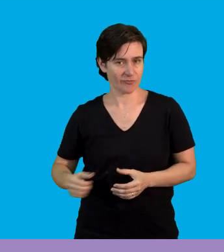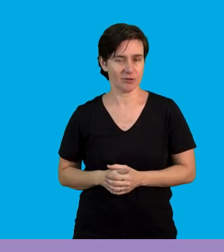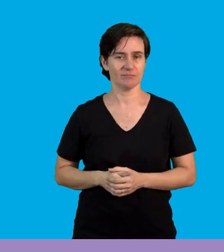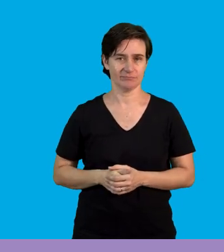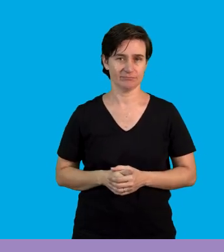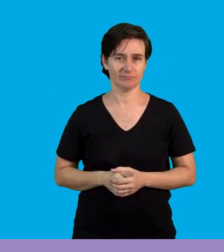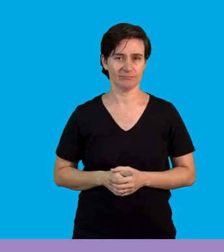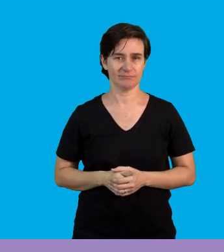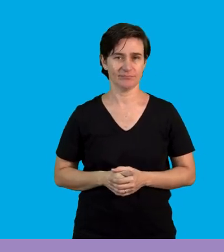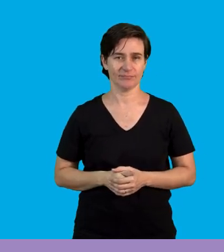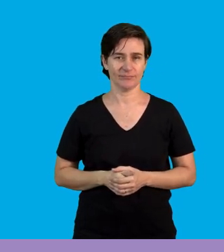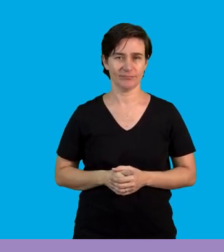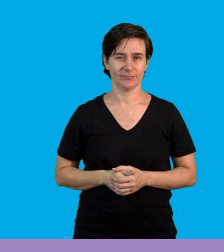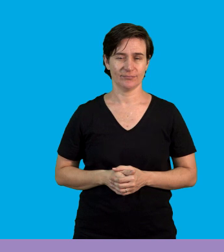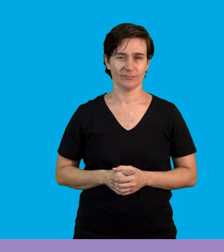72/100.